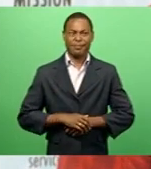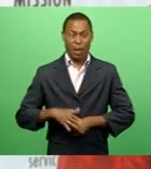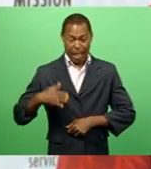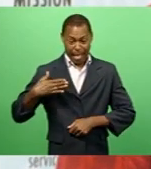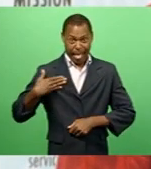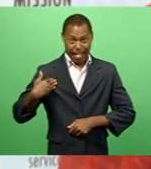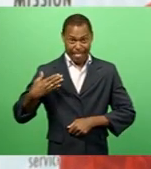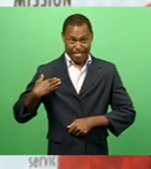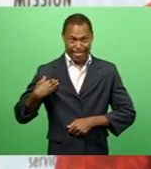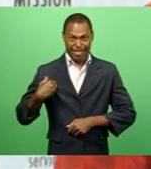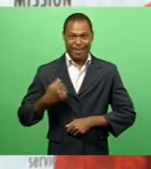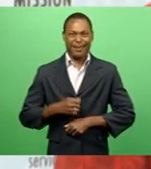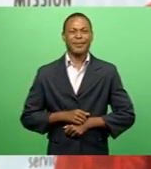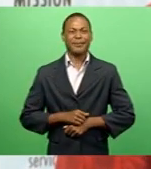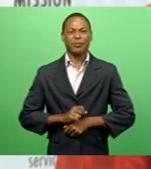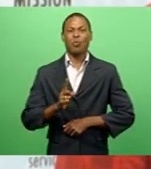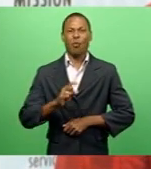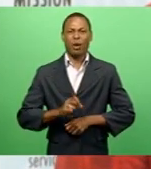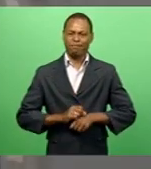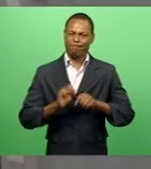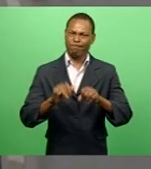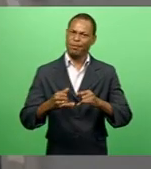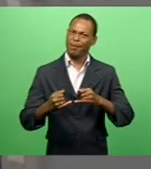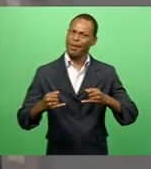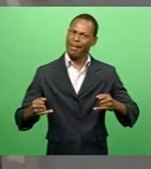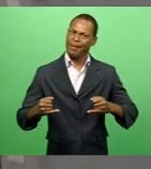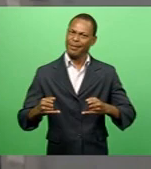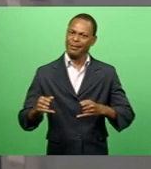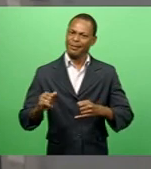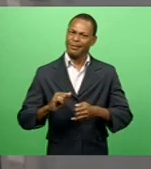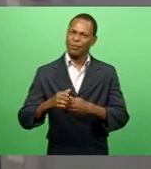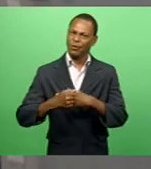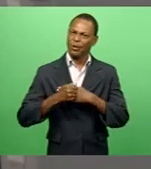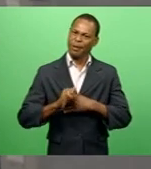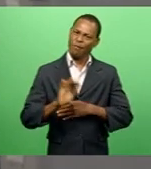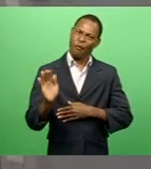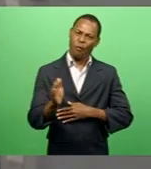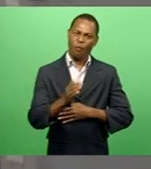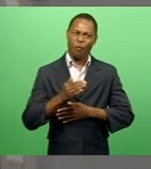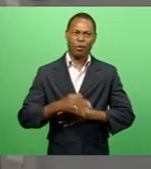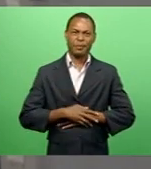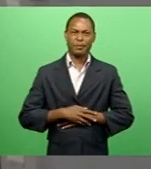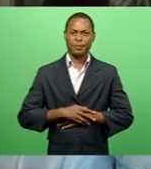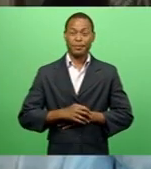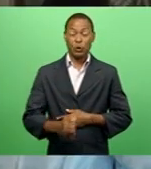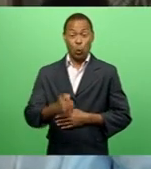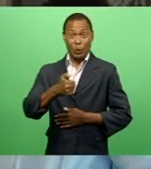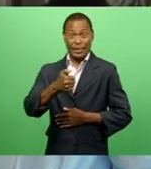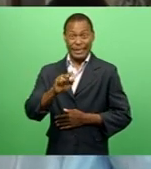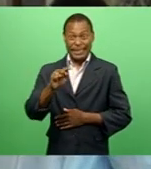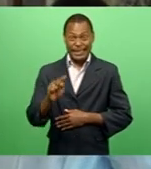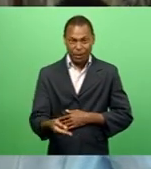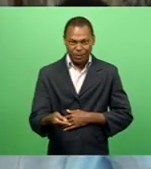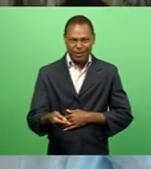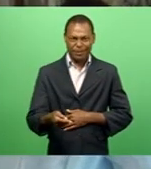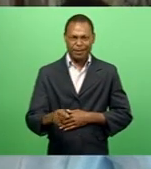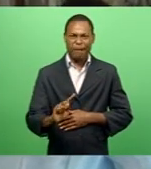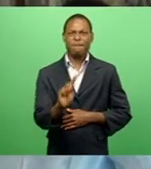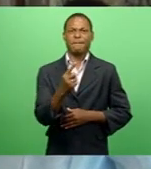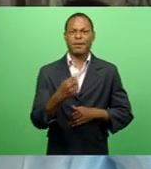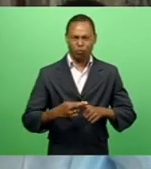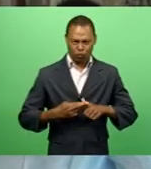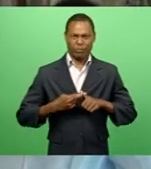well-being on the line to keep the rest of us safe. Over the next few days, 6,000 of our frontline workers